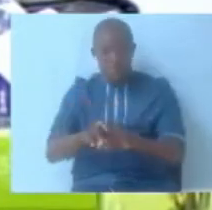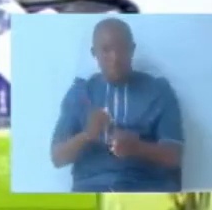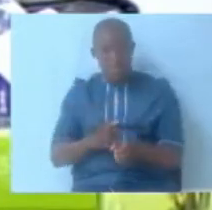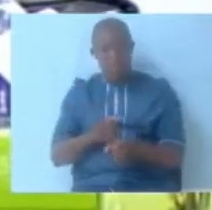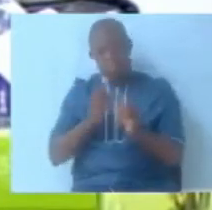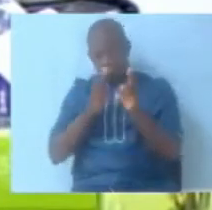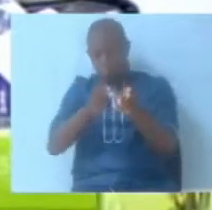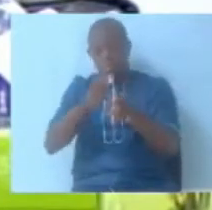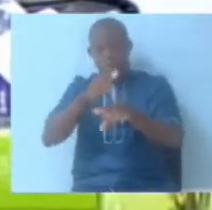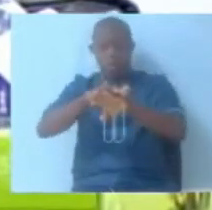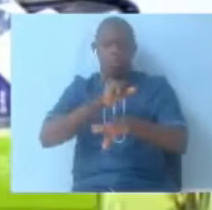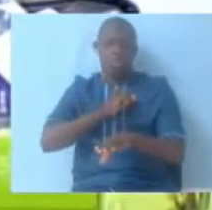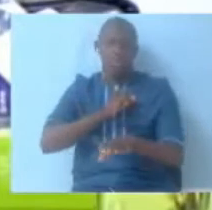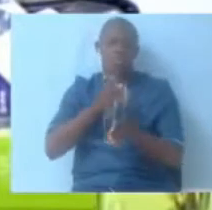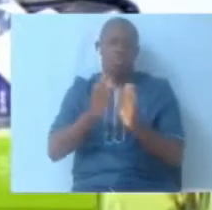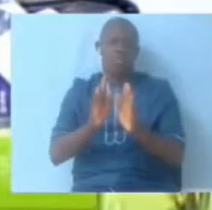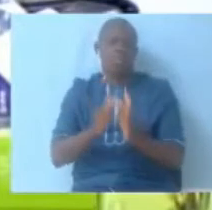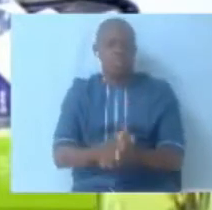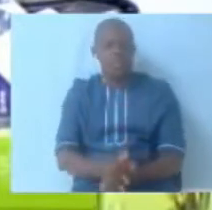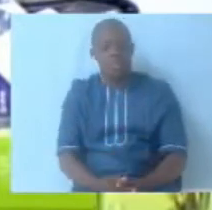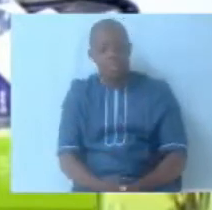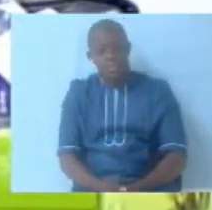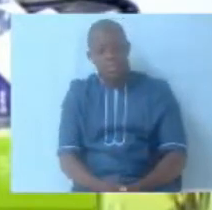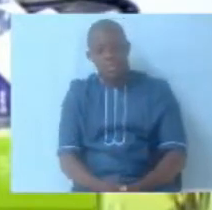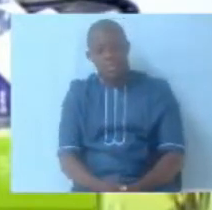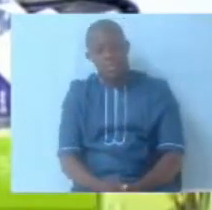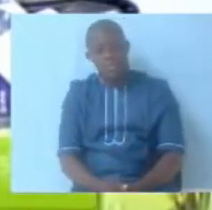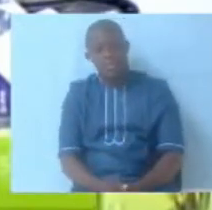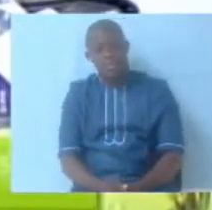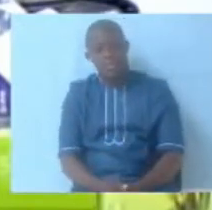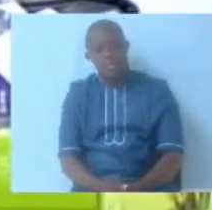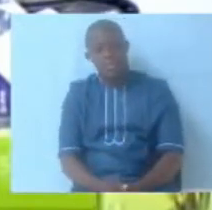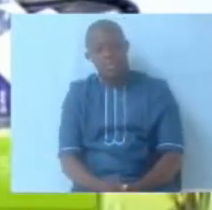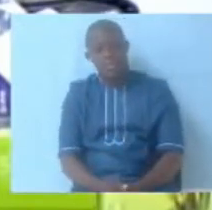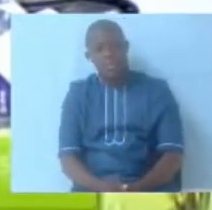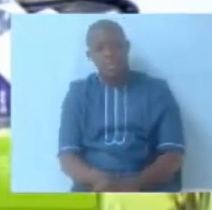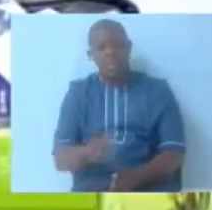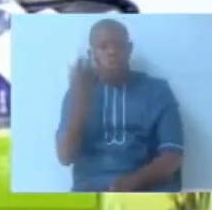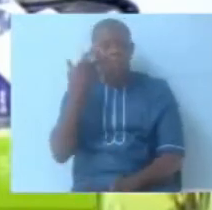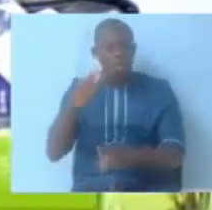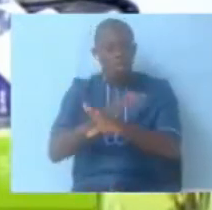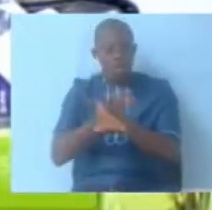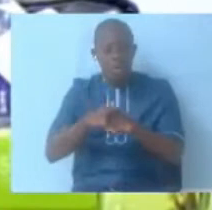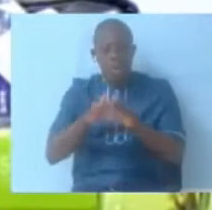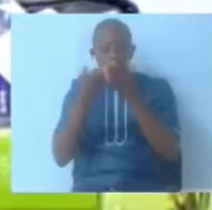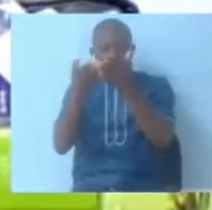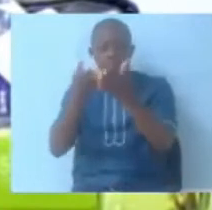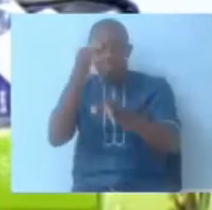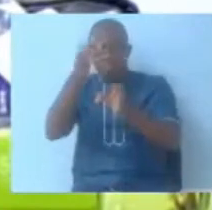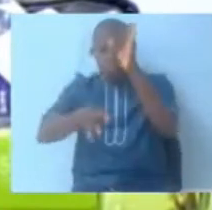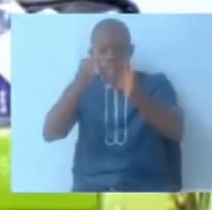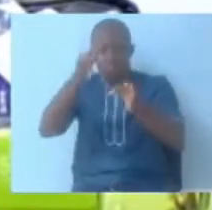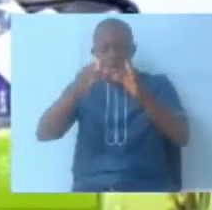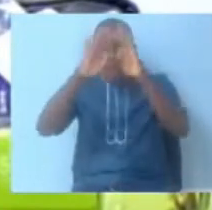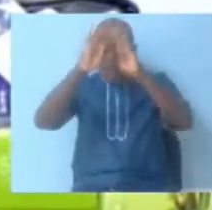lo kunto lade. Eka kidole fango dati li nyim molu lai be sirin dame. But when the matter was assigned to me, that was the first thing I said I wasn't